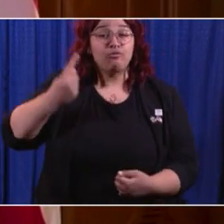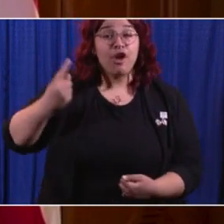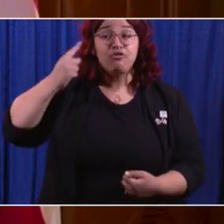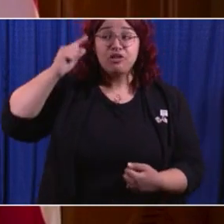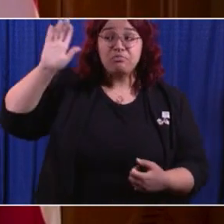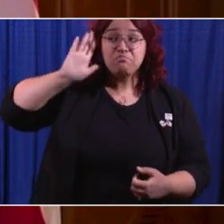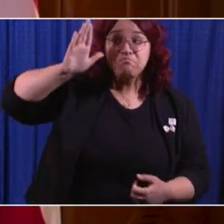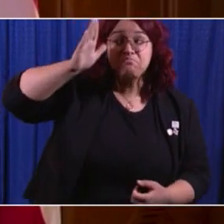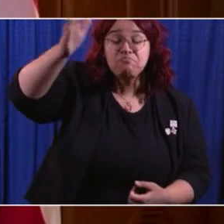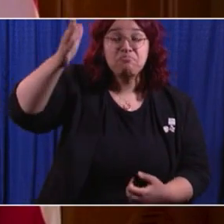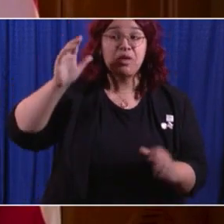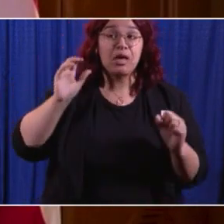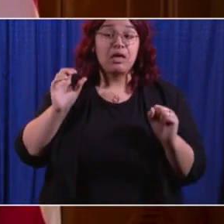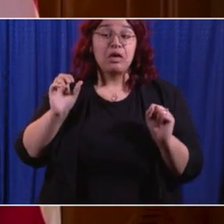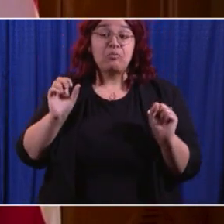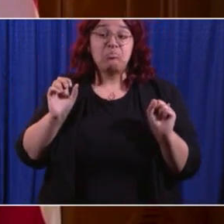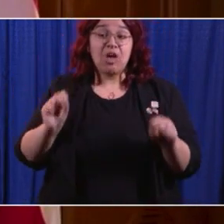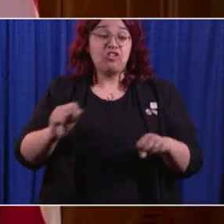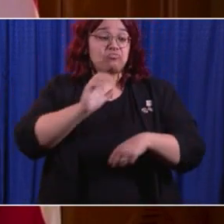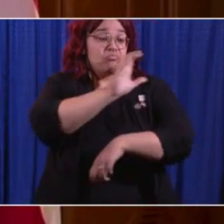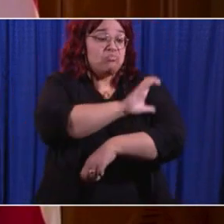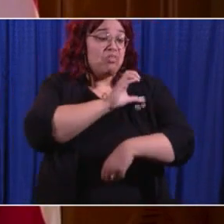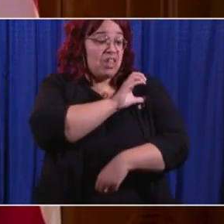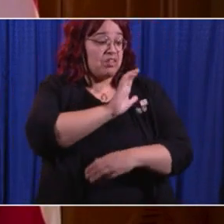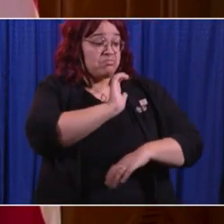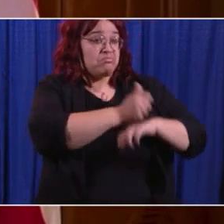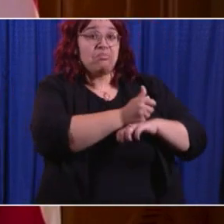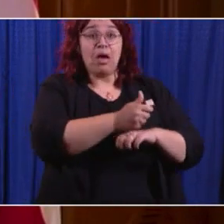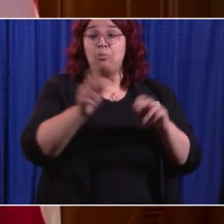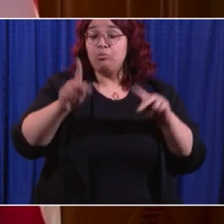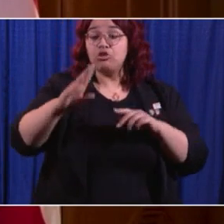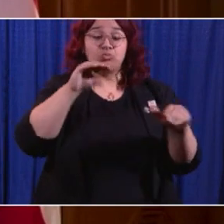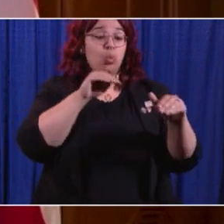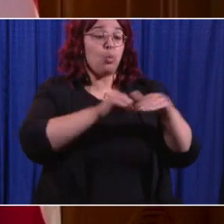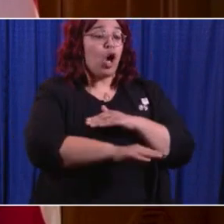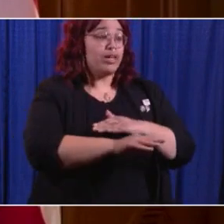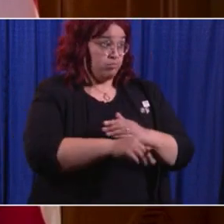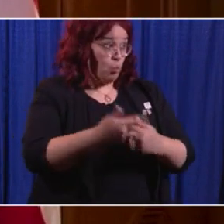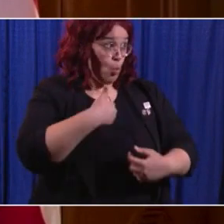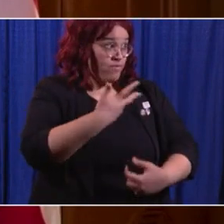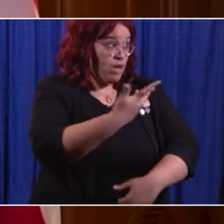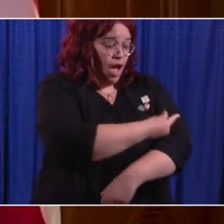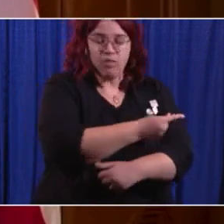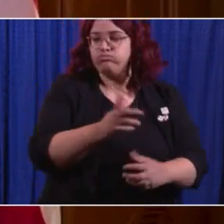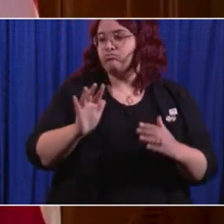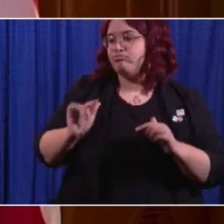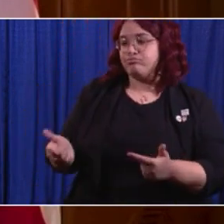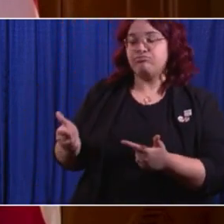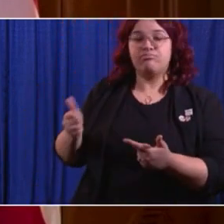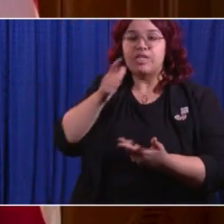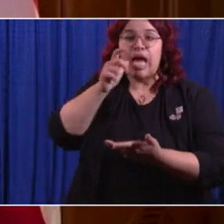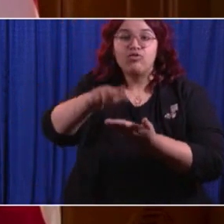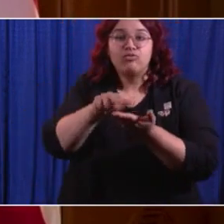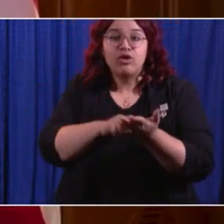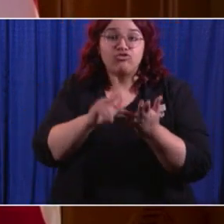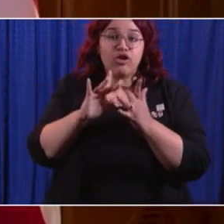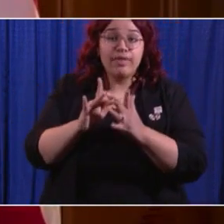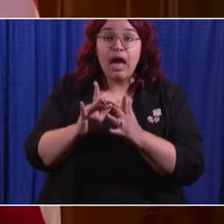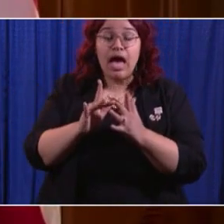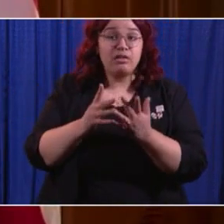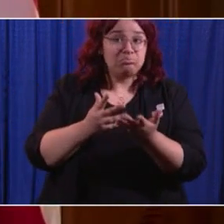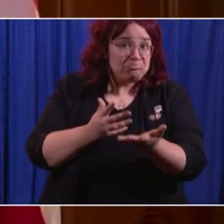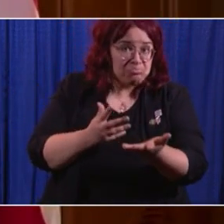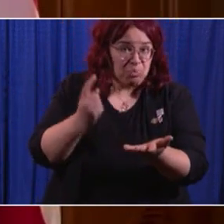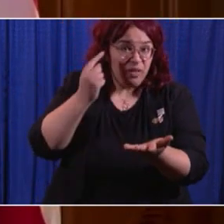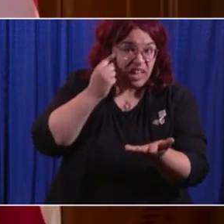might be more accessible to certain individuals, or are we going to kind of stick to the by appointment approach? No, we already